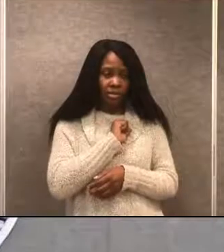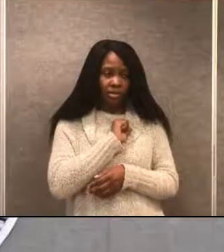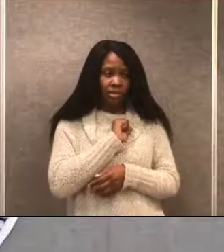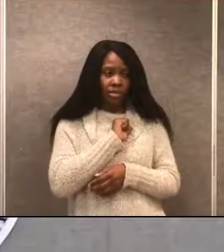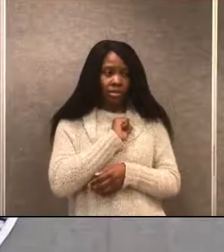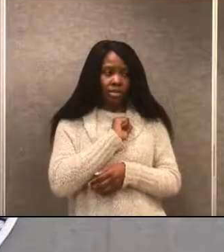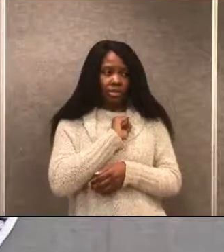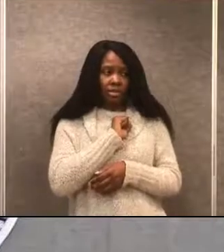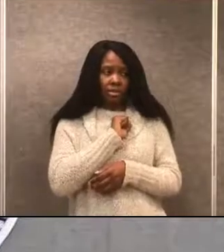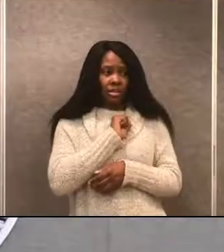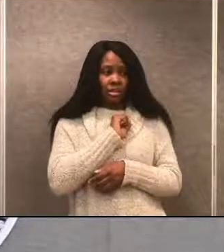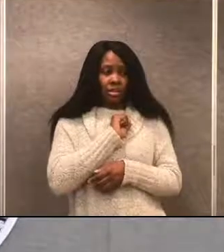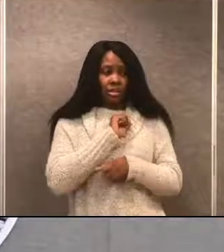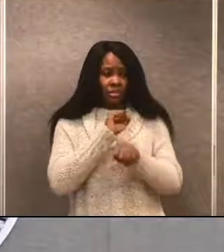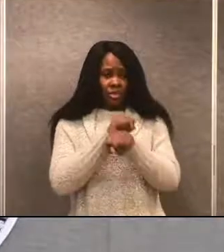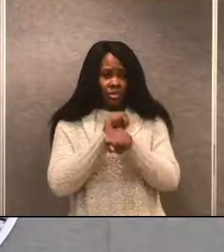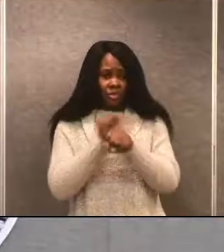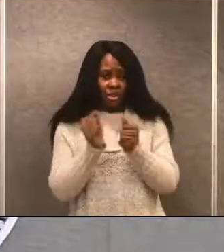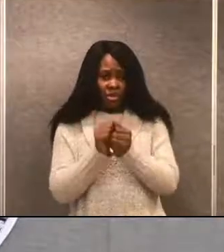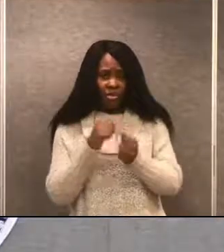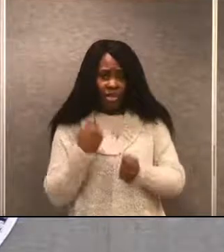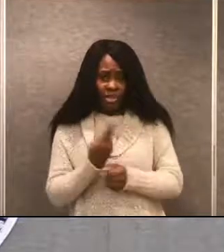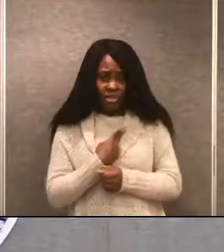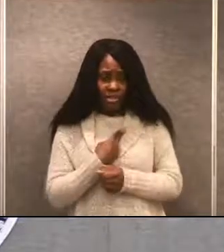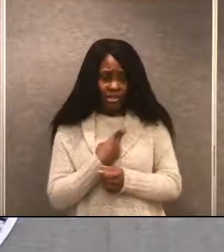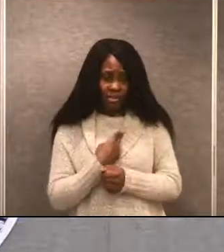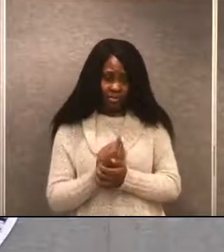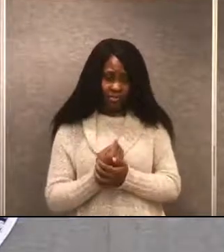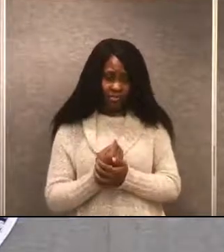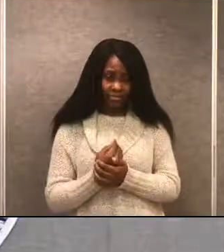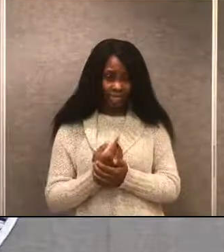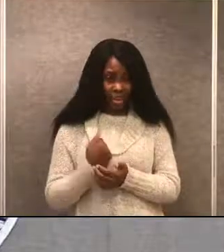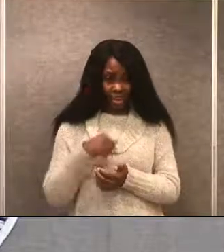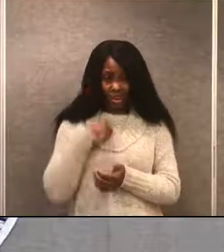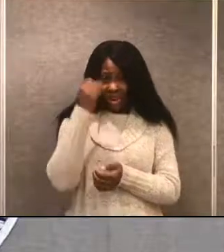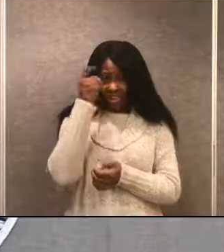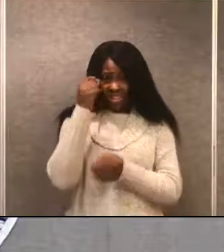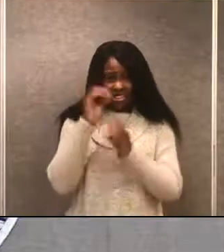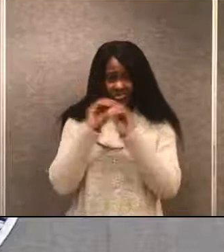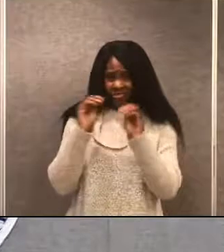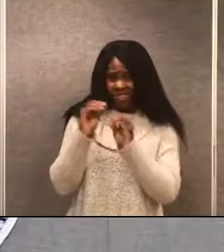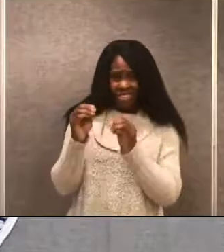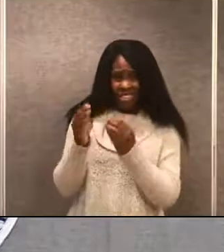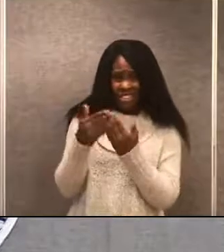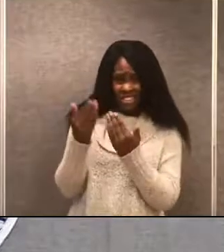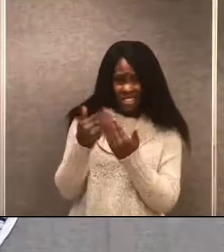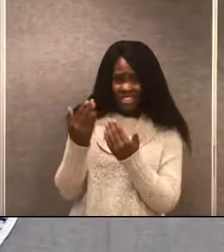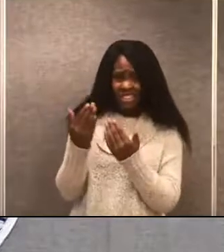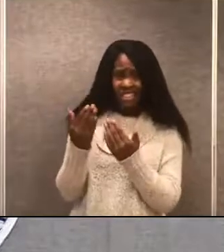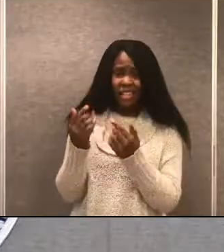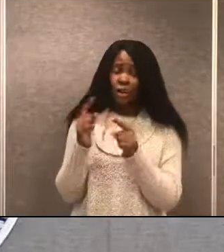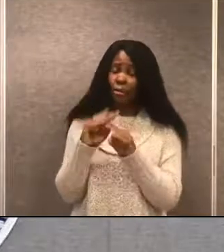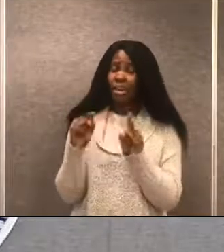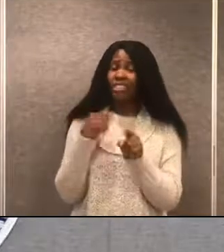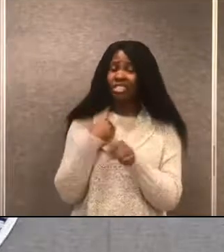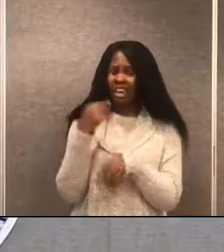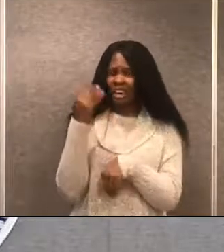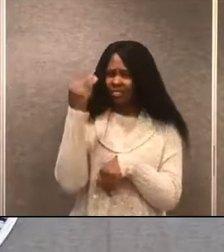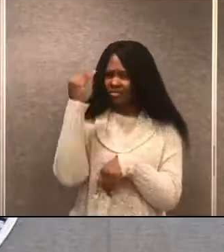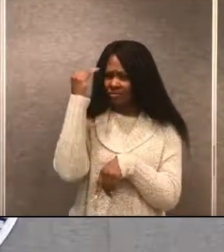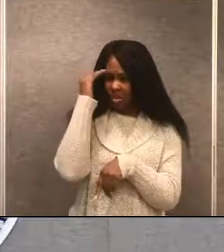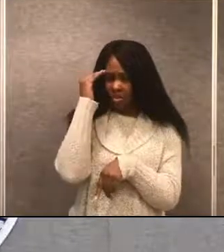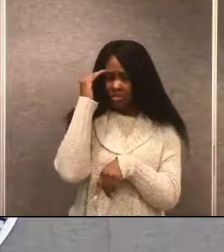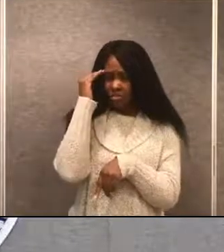a part of this movement. Listen, none of this is easy for none of us, right? But I know for a fact we